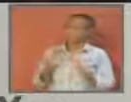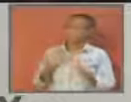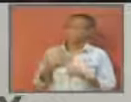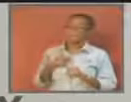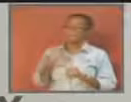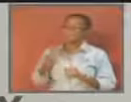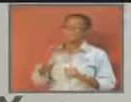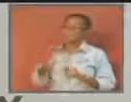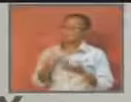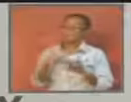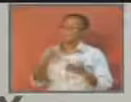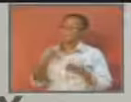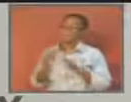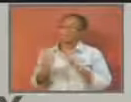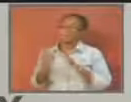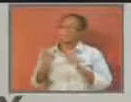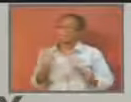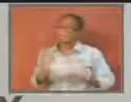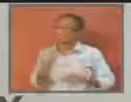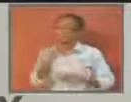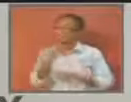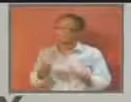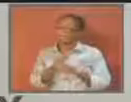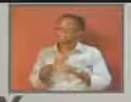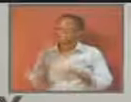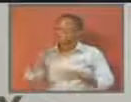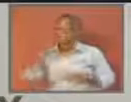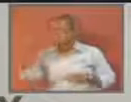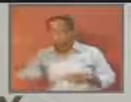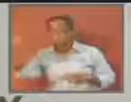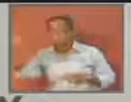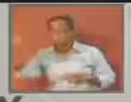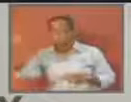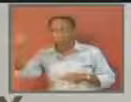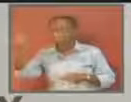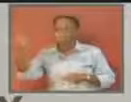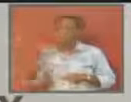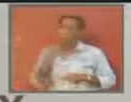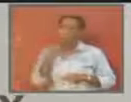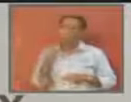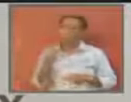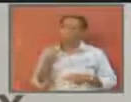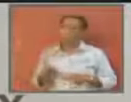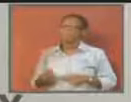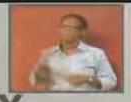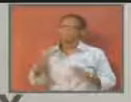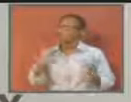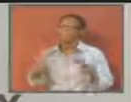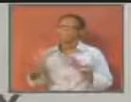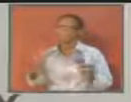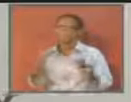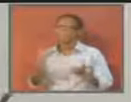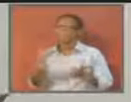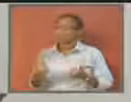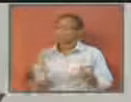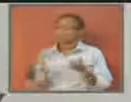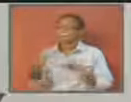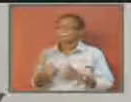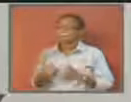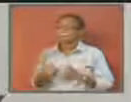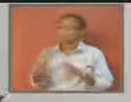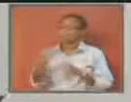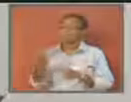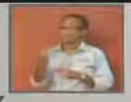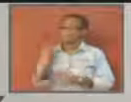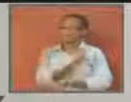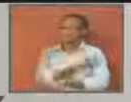their appointment for their second dose, they must visit the facility between 8th week and